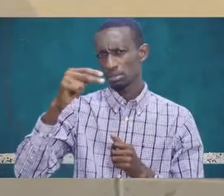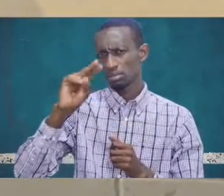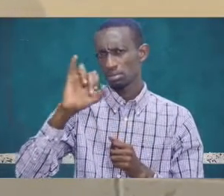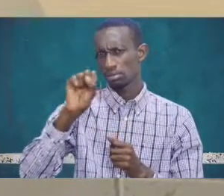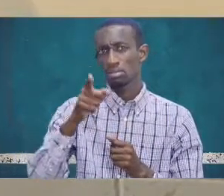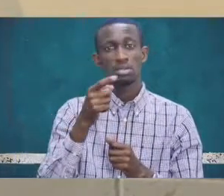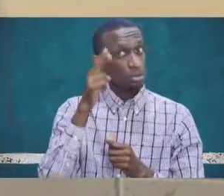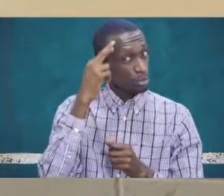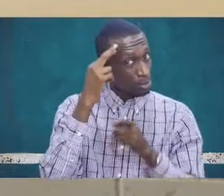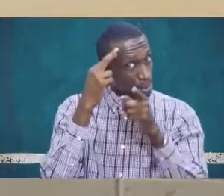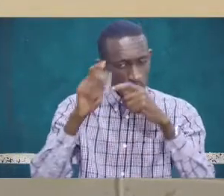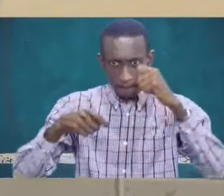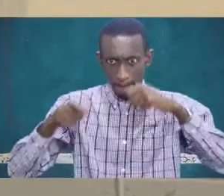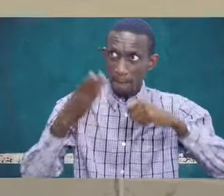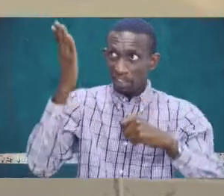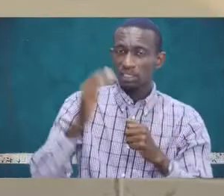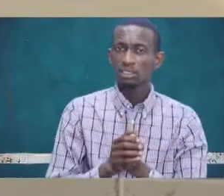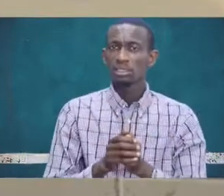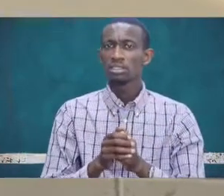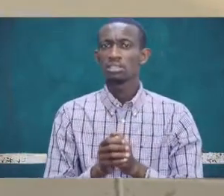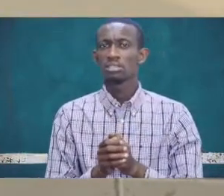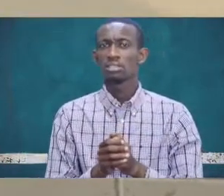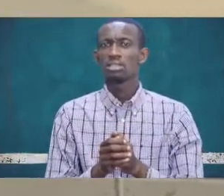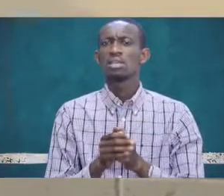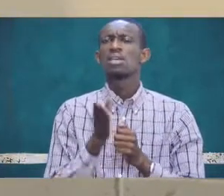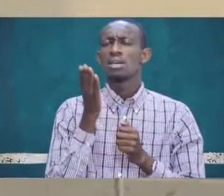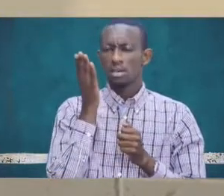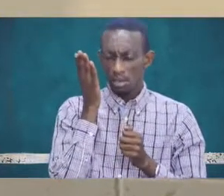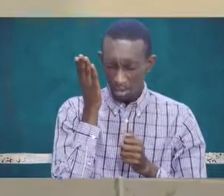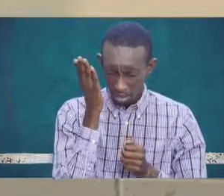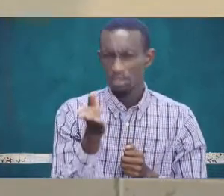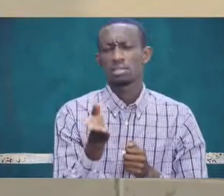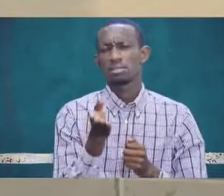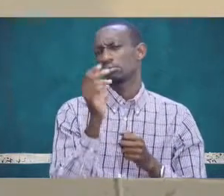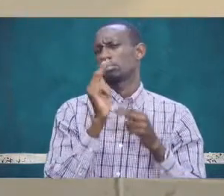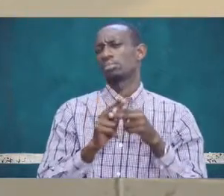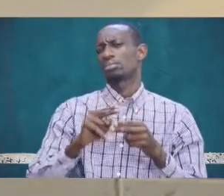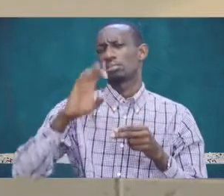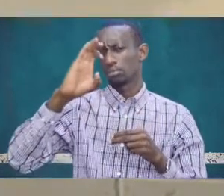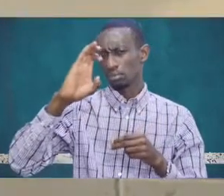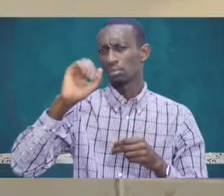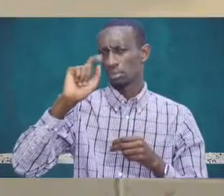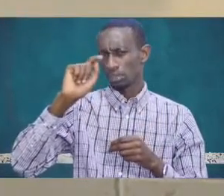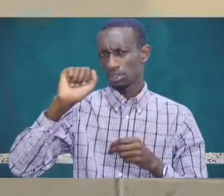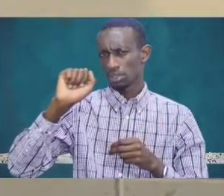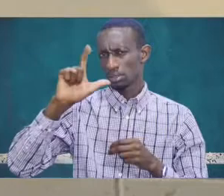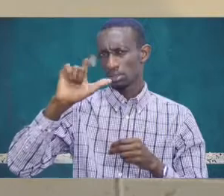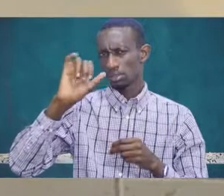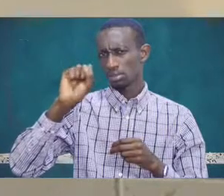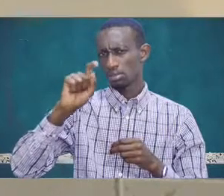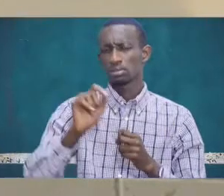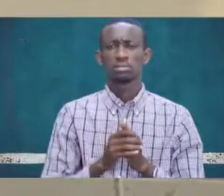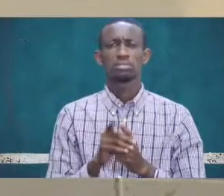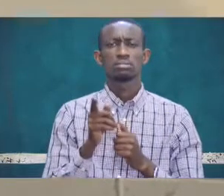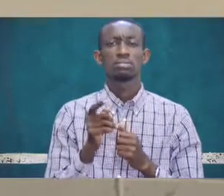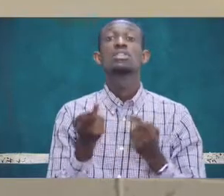this concentrated sulfuric acid is a catalyst in this reaction, and the reaction has to take place in presence